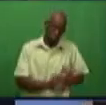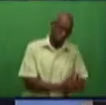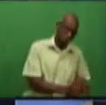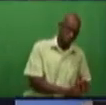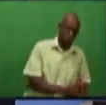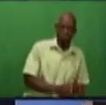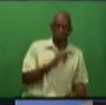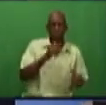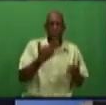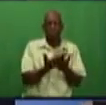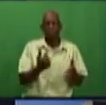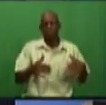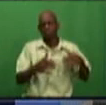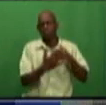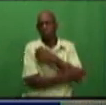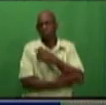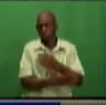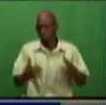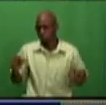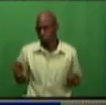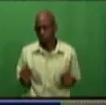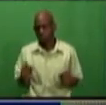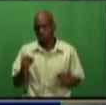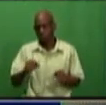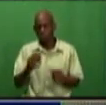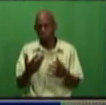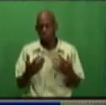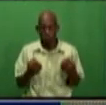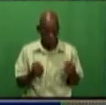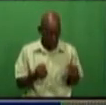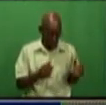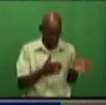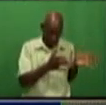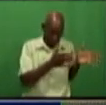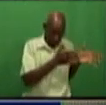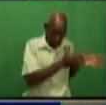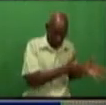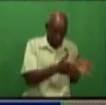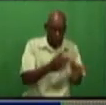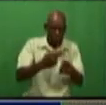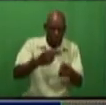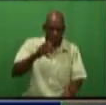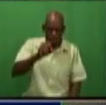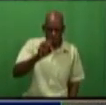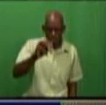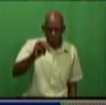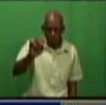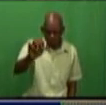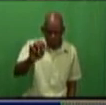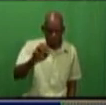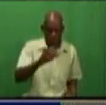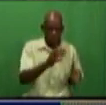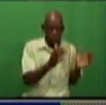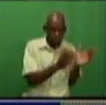So to promote the activities of SMEs and their development, the Ministry of Trade could set up an